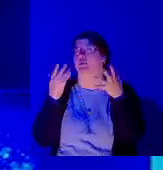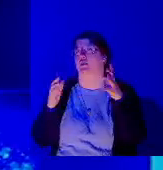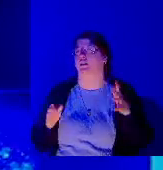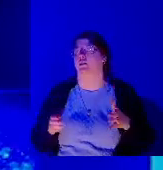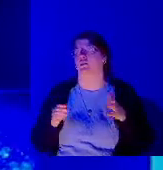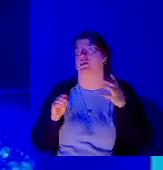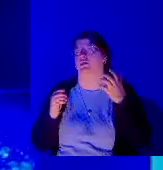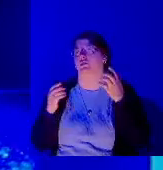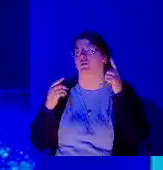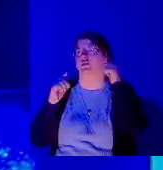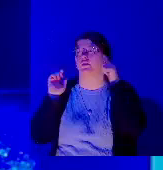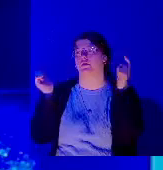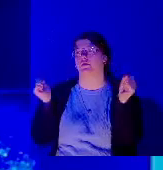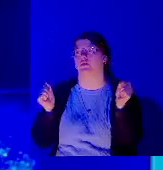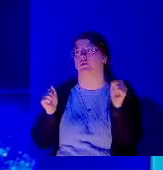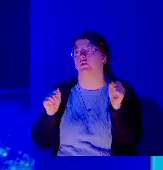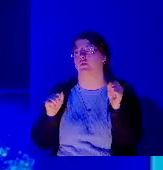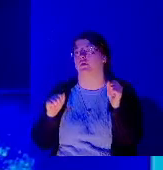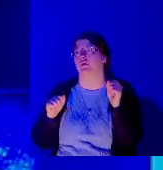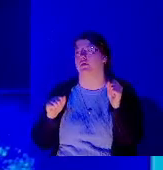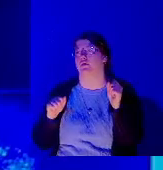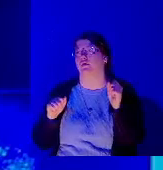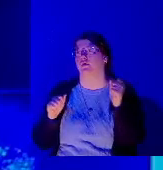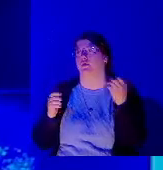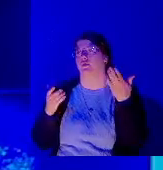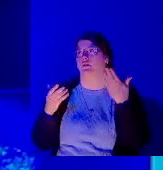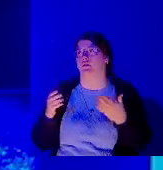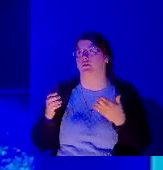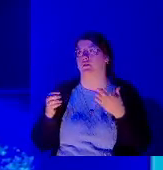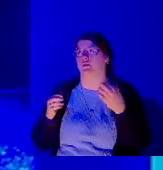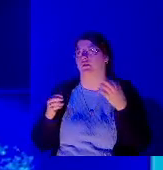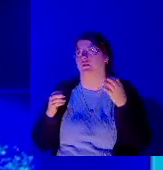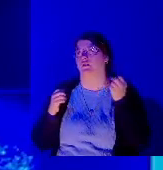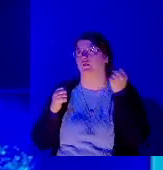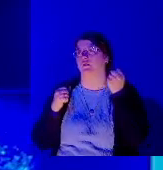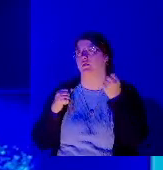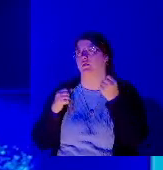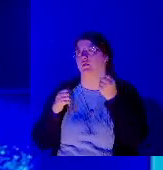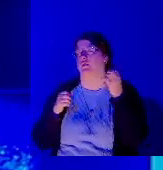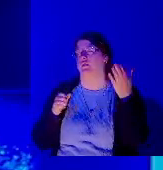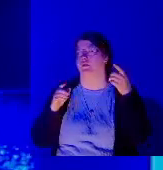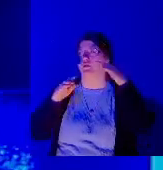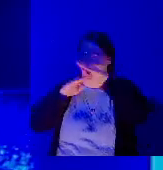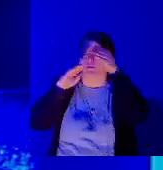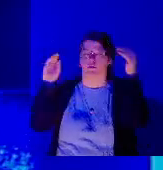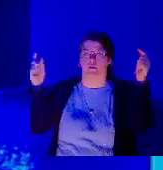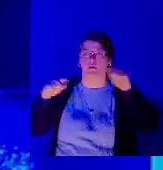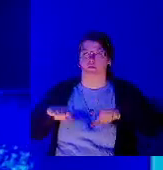sing a little louder. Heaven comes to fight for me. Sing a little louder.